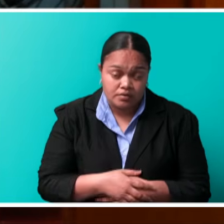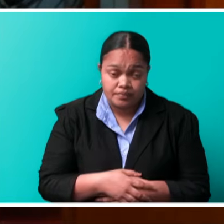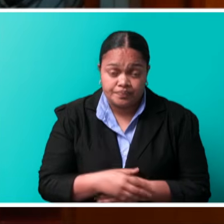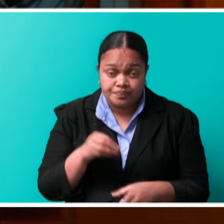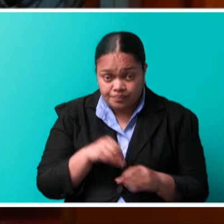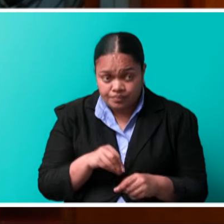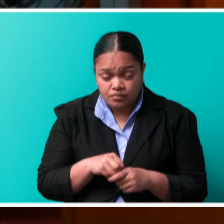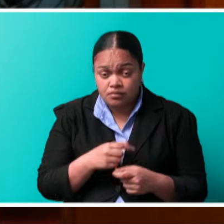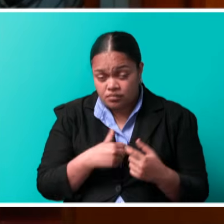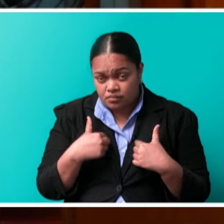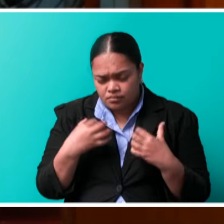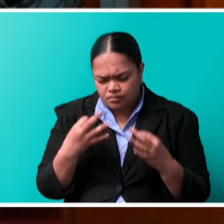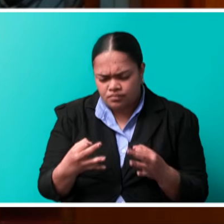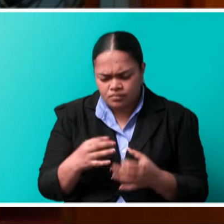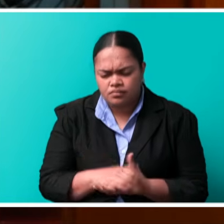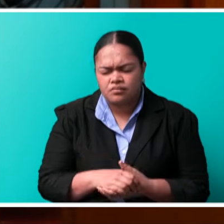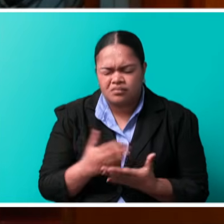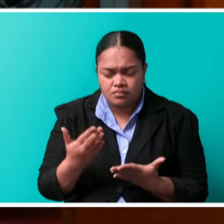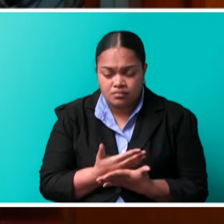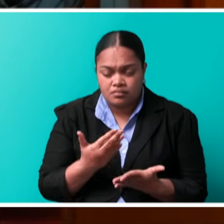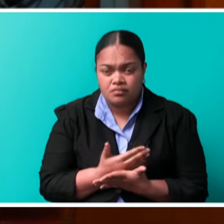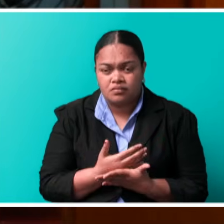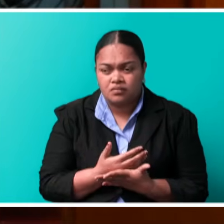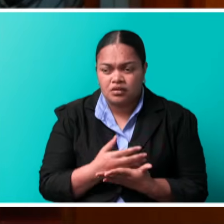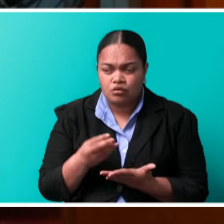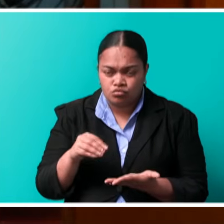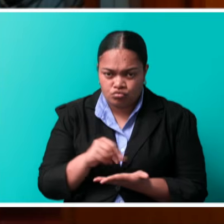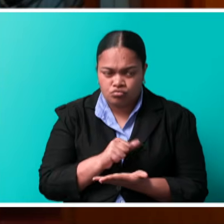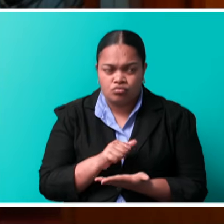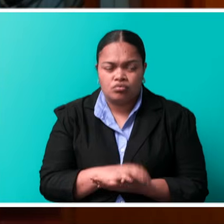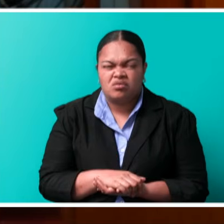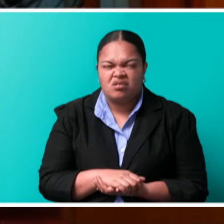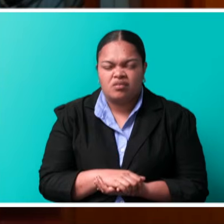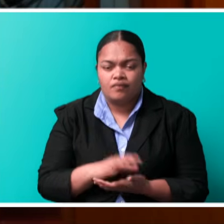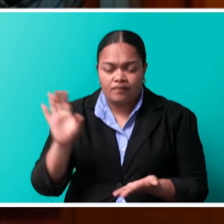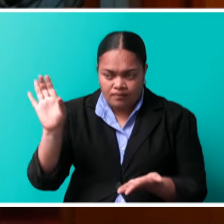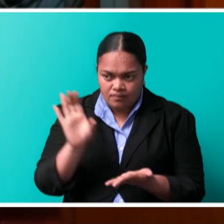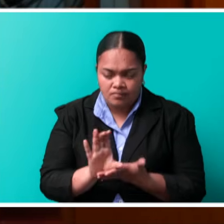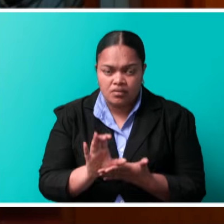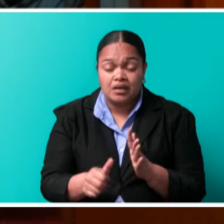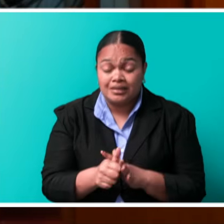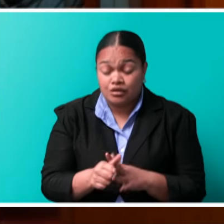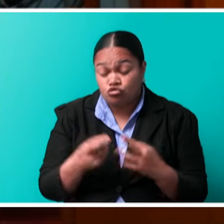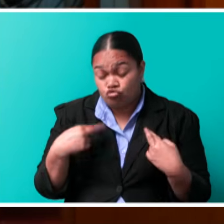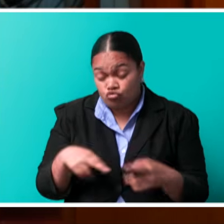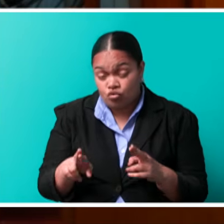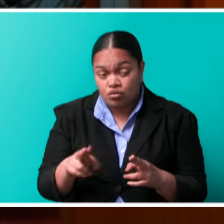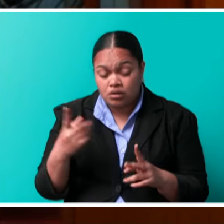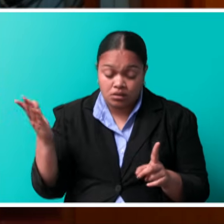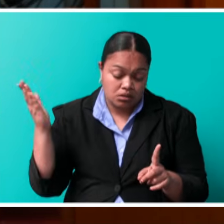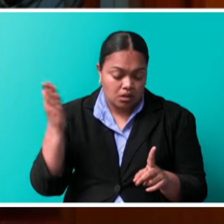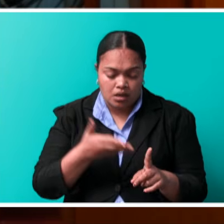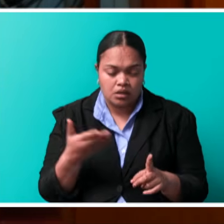including weedicide and fertilizer subsidies, and sugar stabilization fund, cane access roads, and direct support to